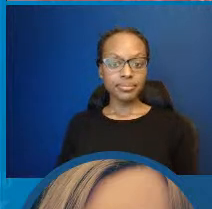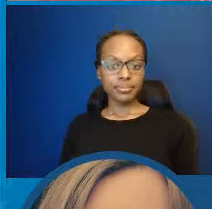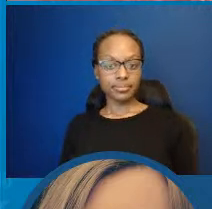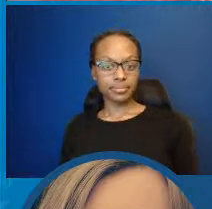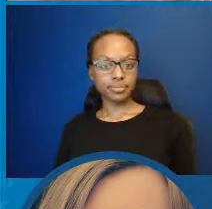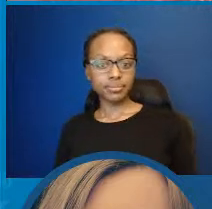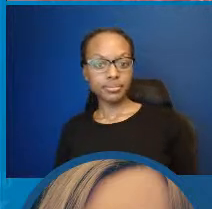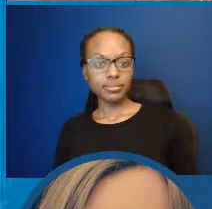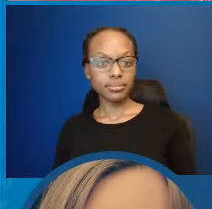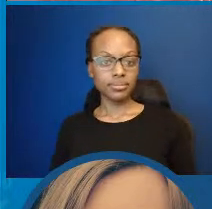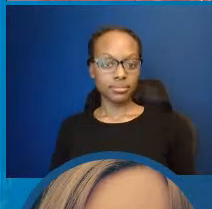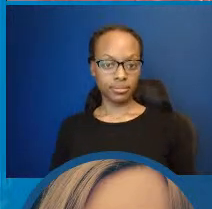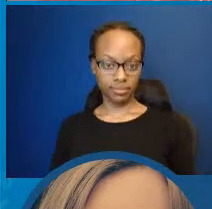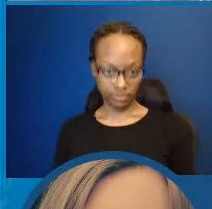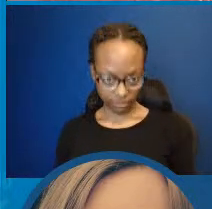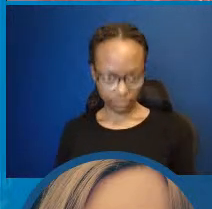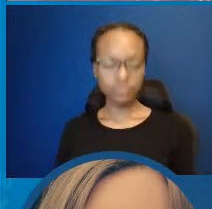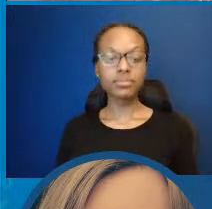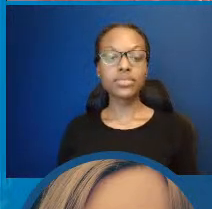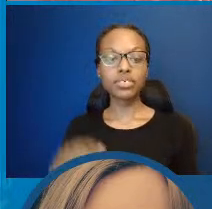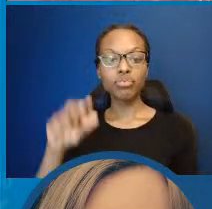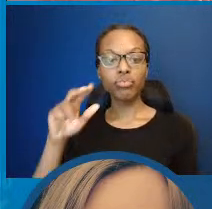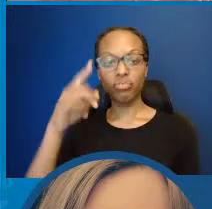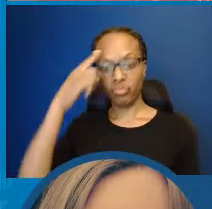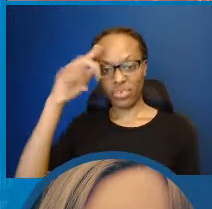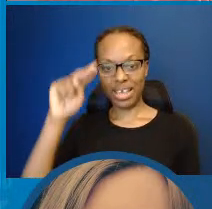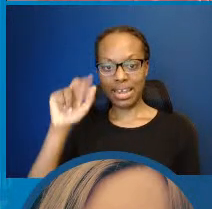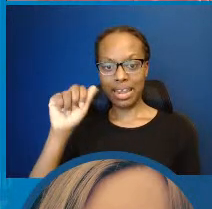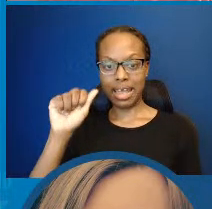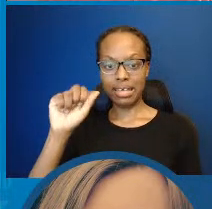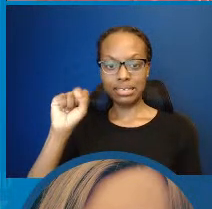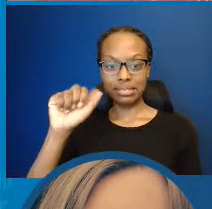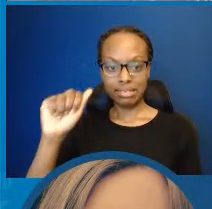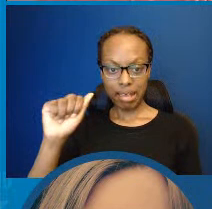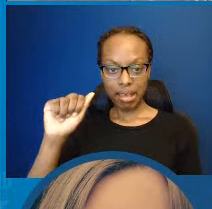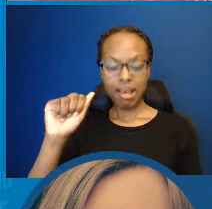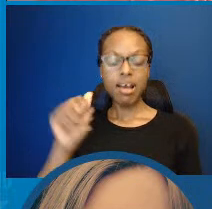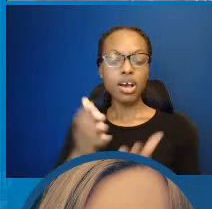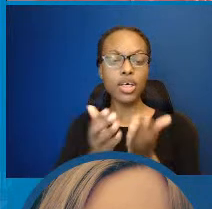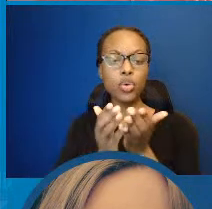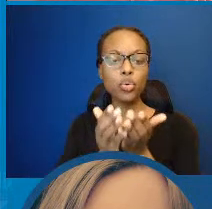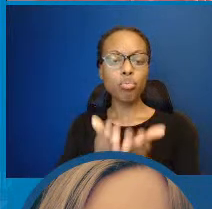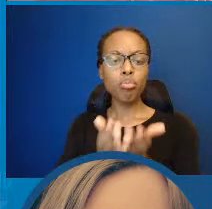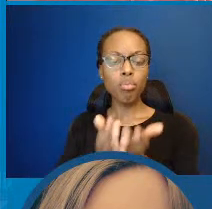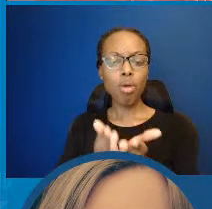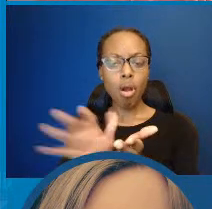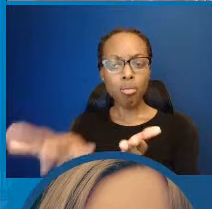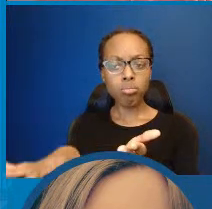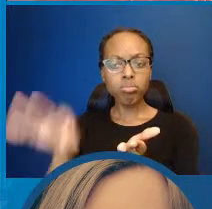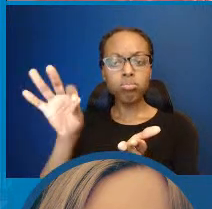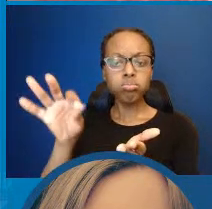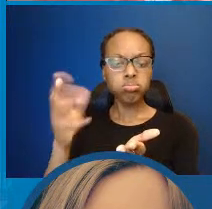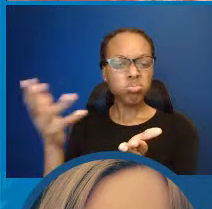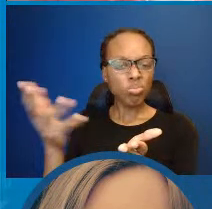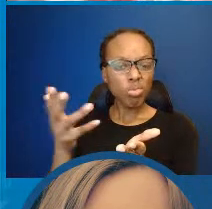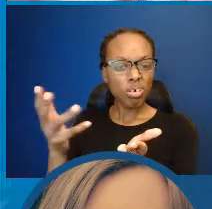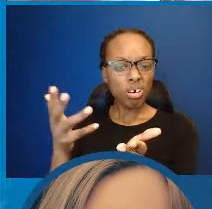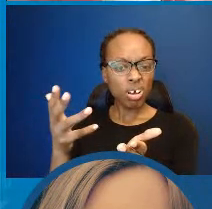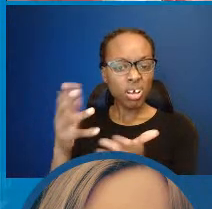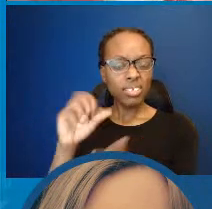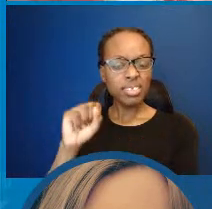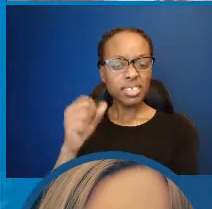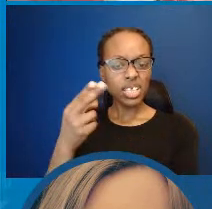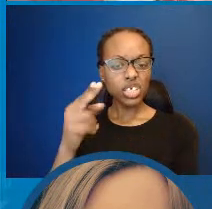What did Intrepid recover for NASA? Shuttle booster? It was actually recovering the well,